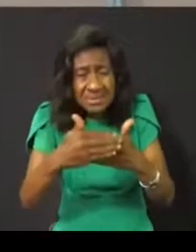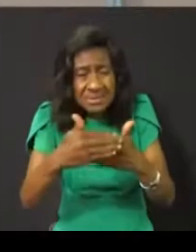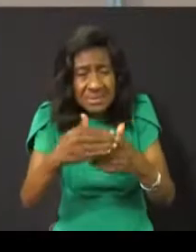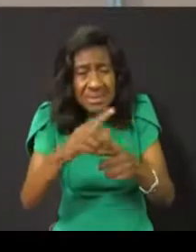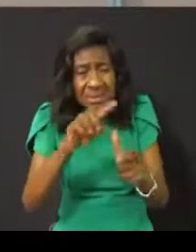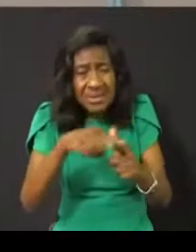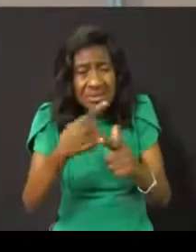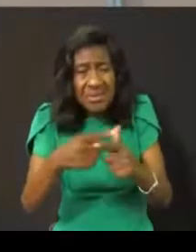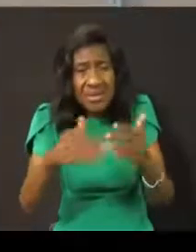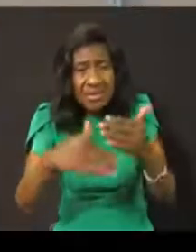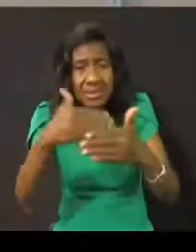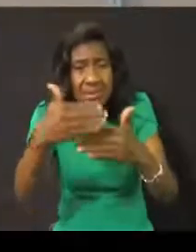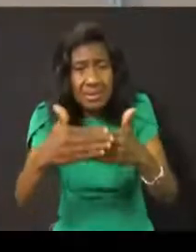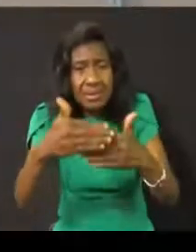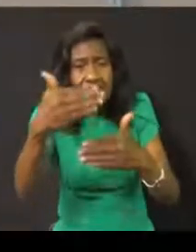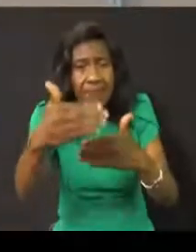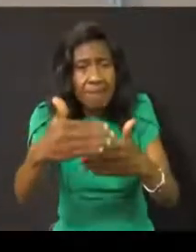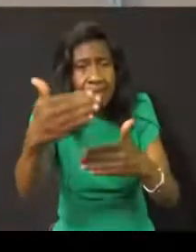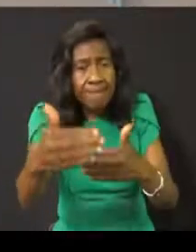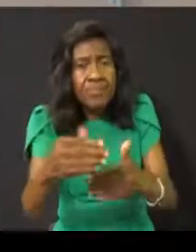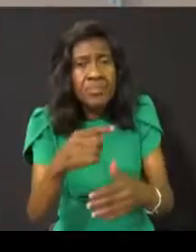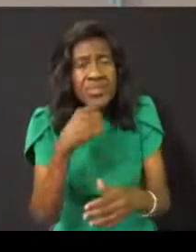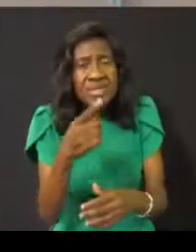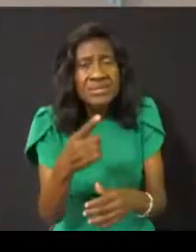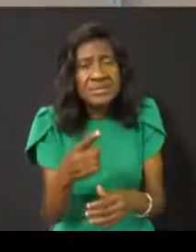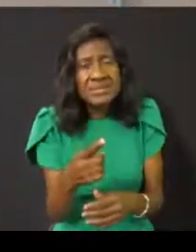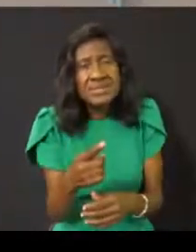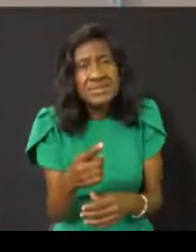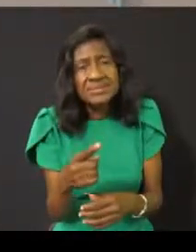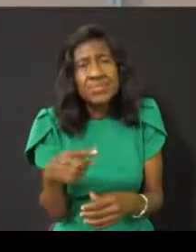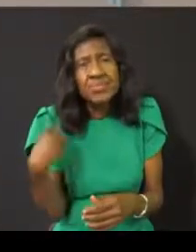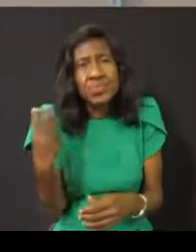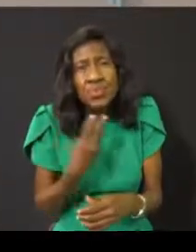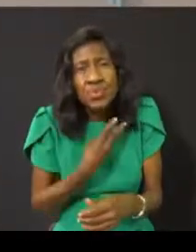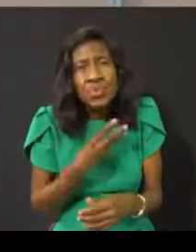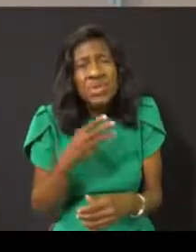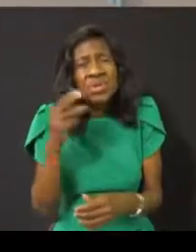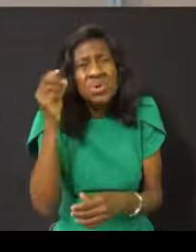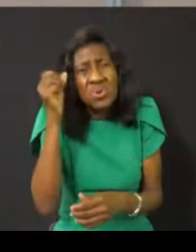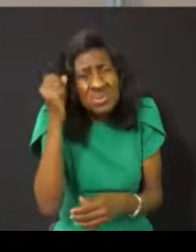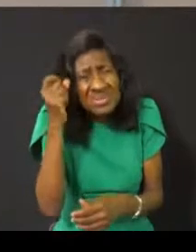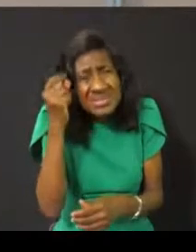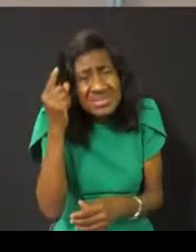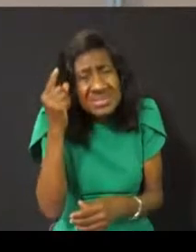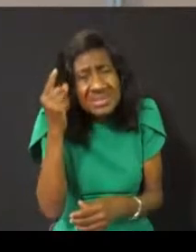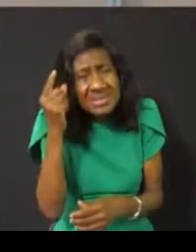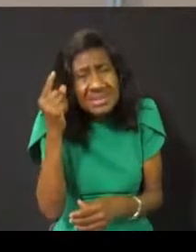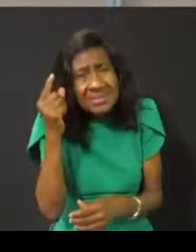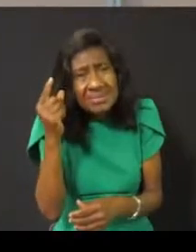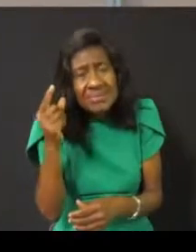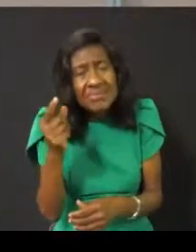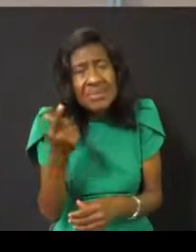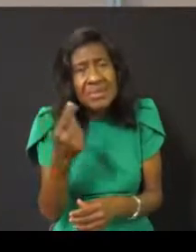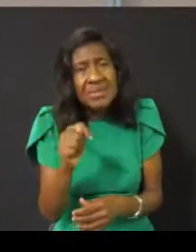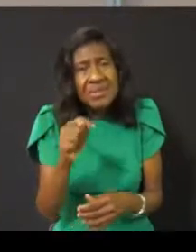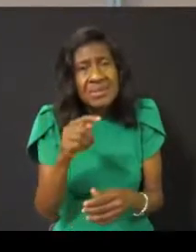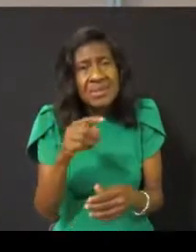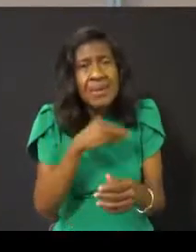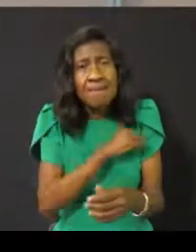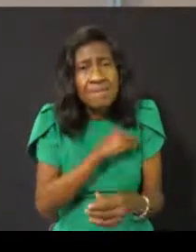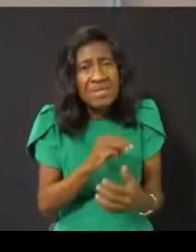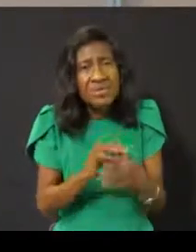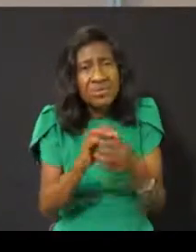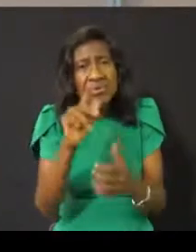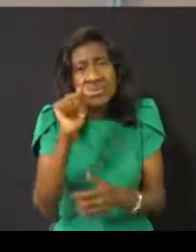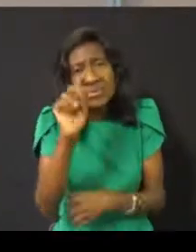to pull back or readjust things. So we understand, particularly the Ministry of Tourism and the Department